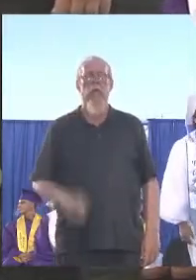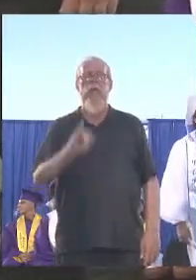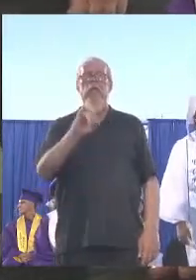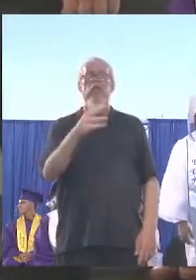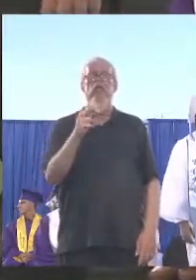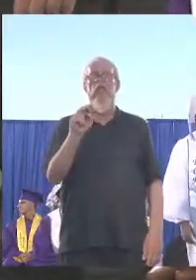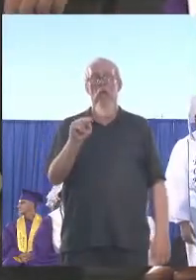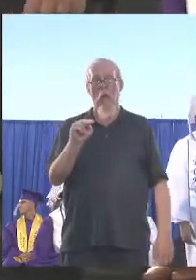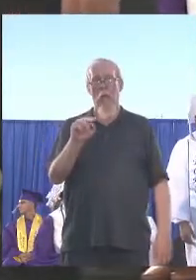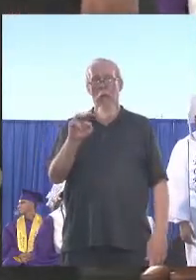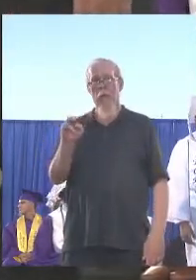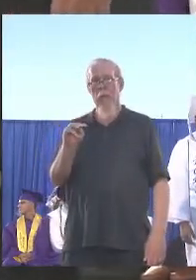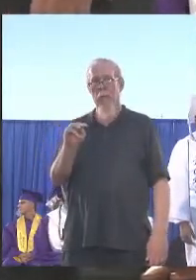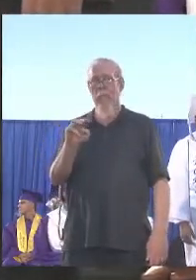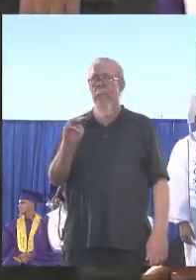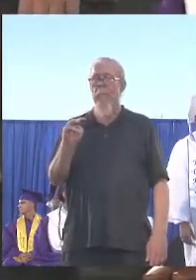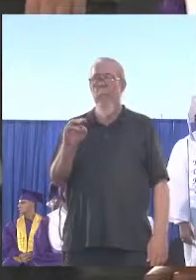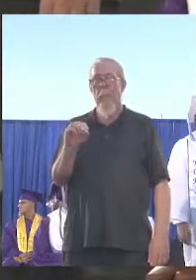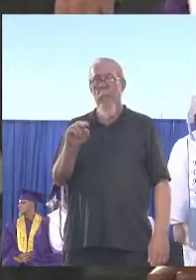John M. Moncada,